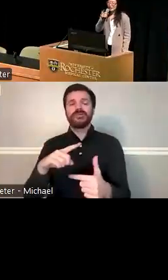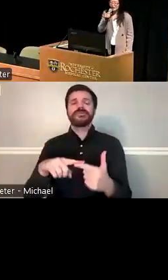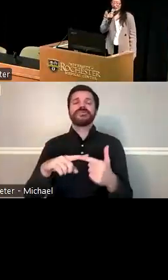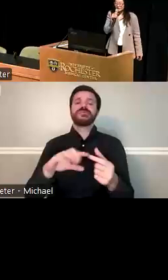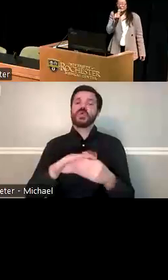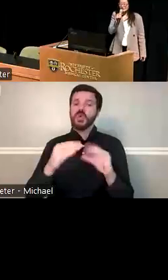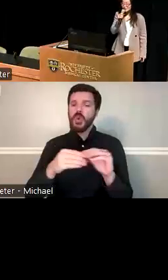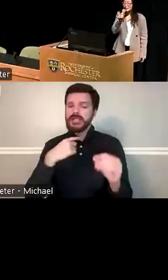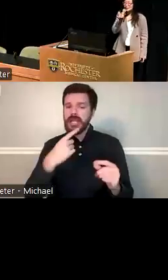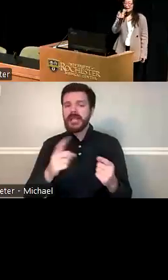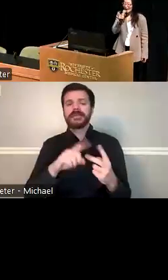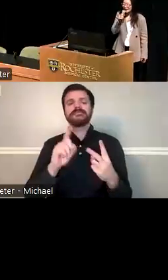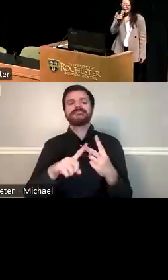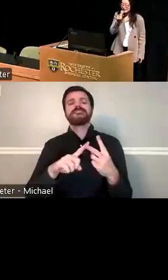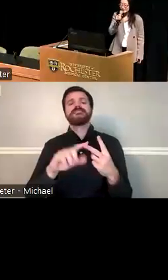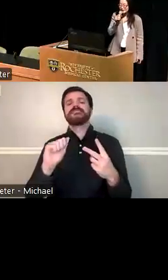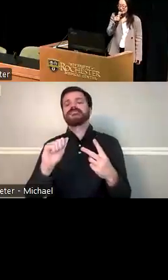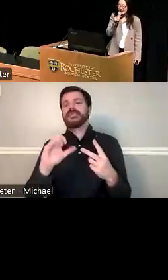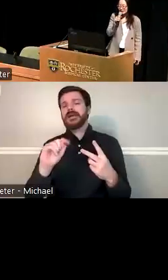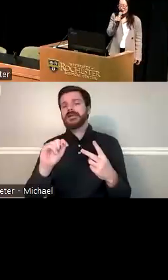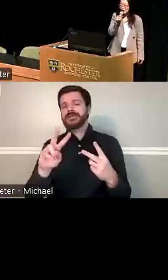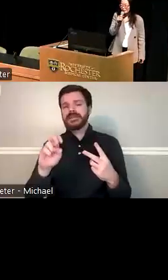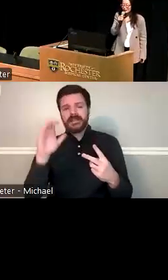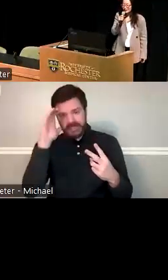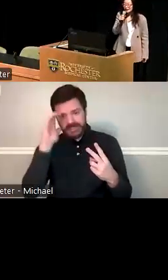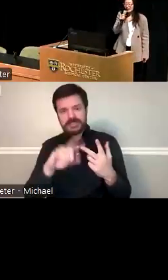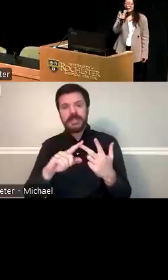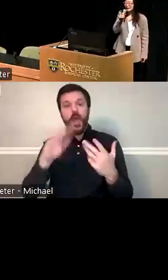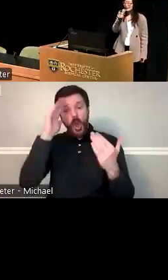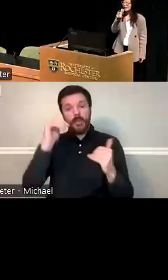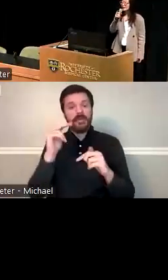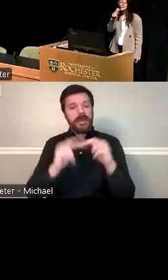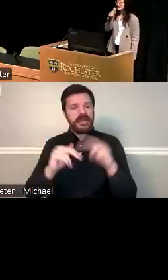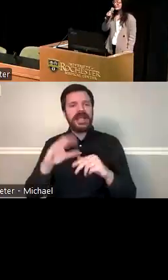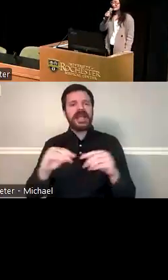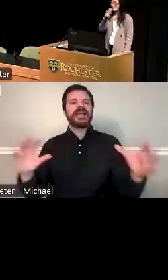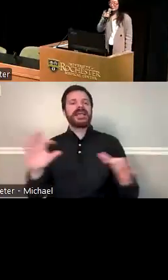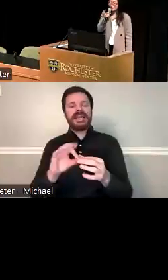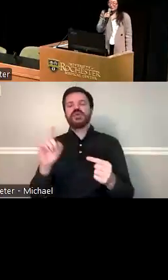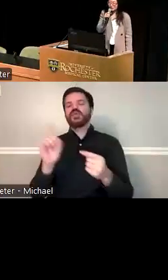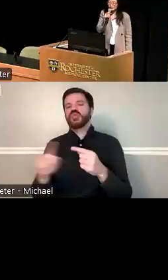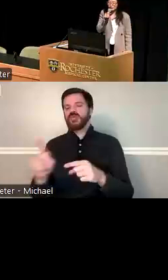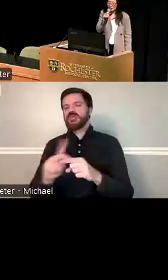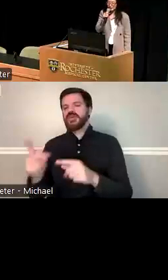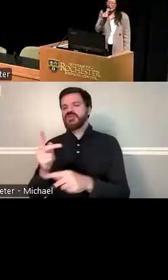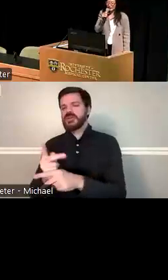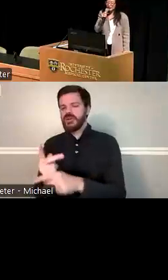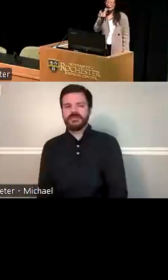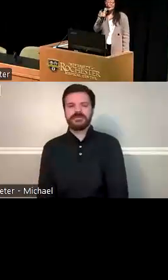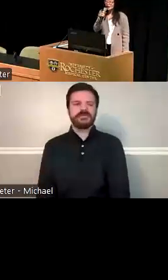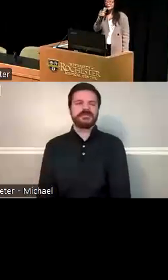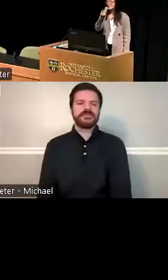stories leading up to suicide risk, active listening, hope building, and connecting service members to professional